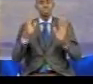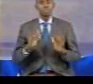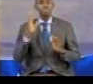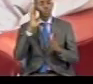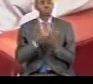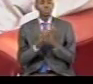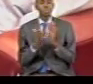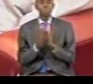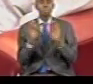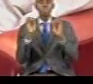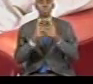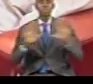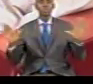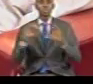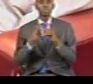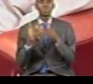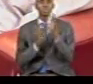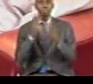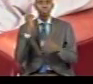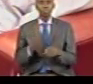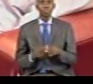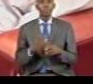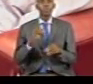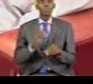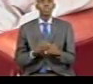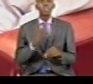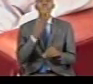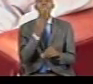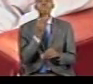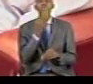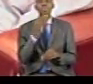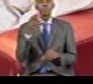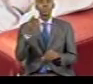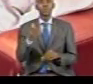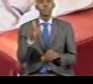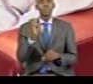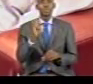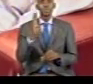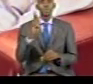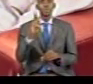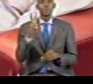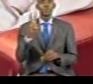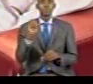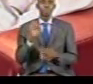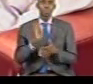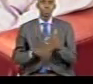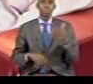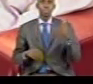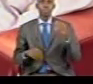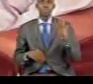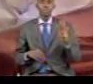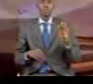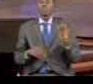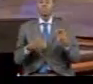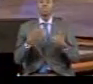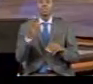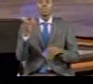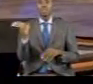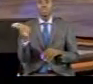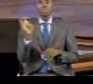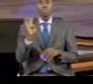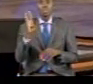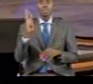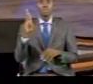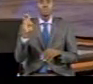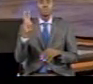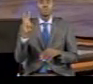name. Hebrews chapter 2, verse 14. Hebrews chapter 2, verse 14.